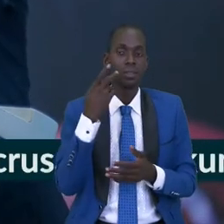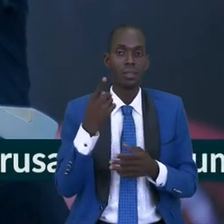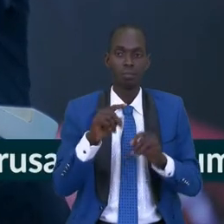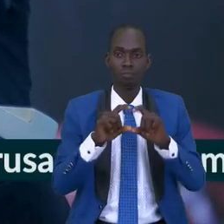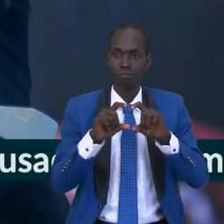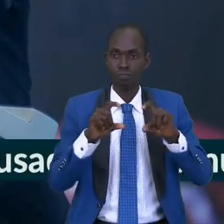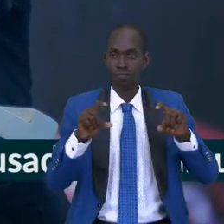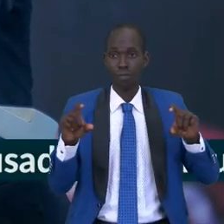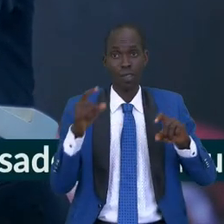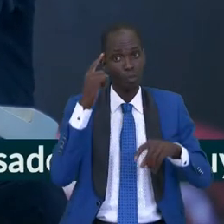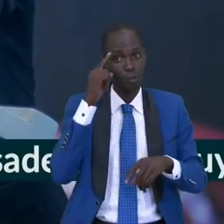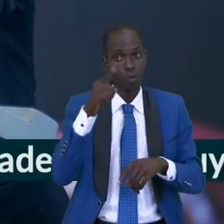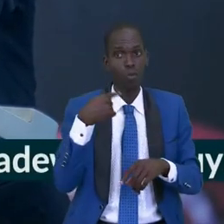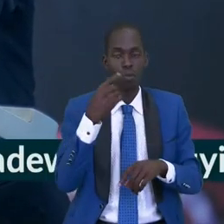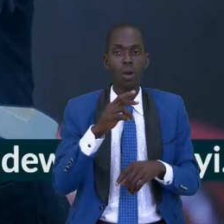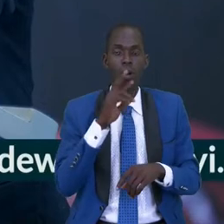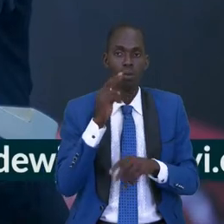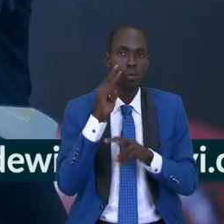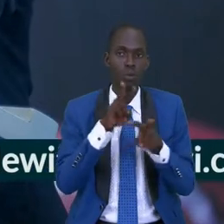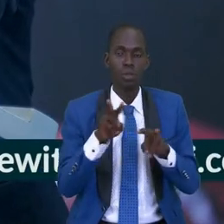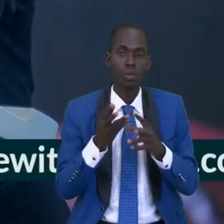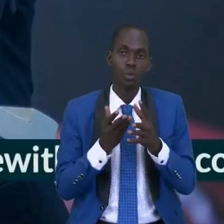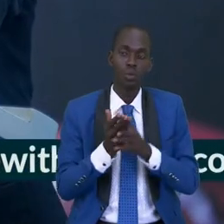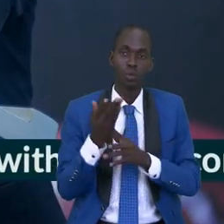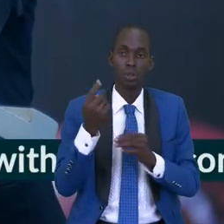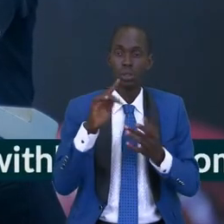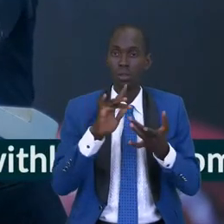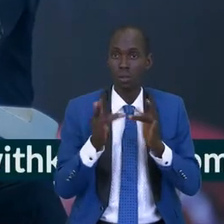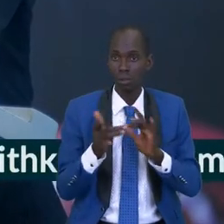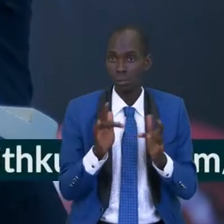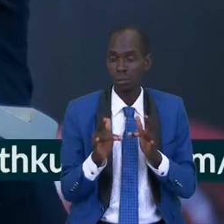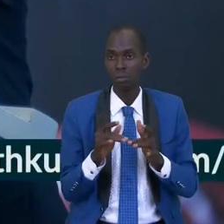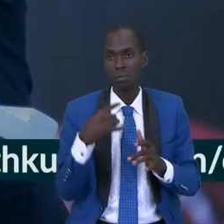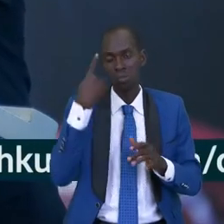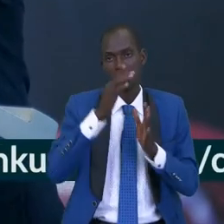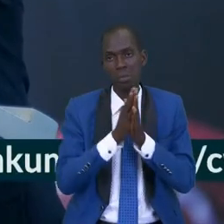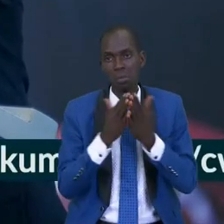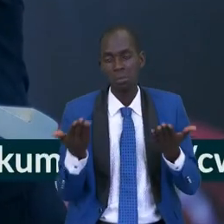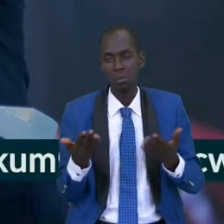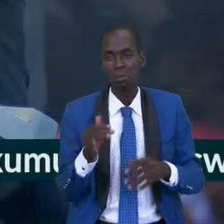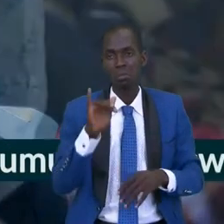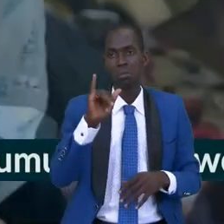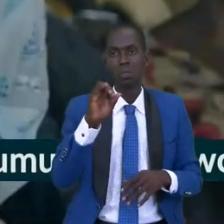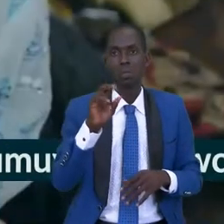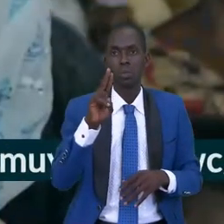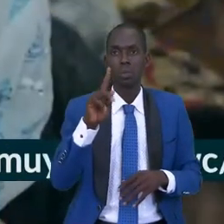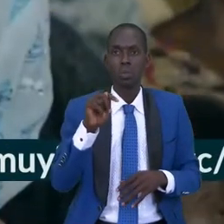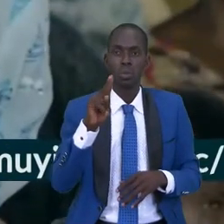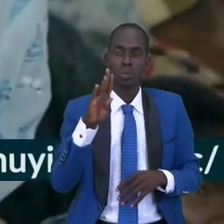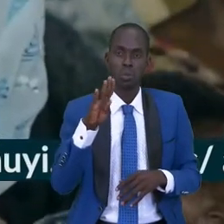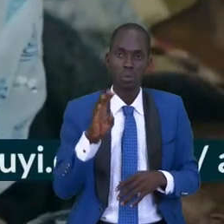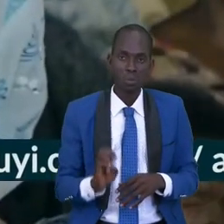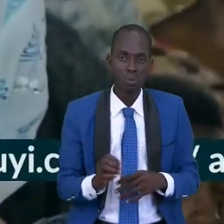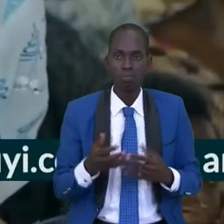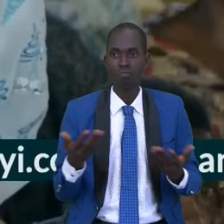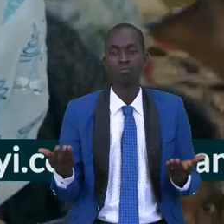Jesus, welcome. It is a good thing. We want you to